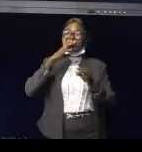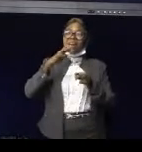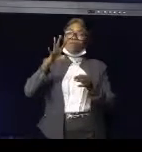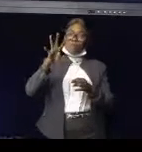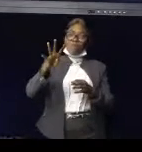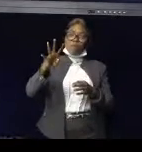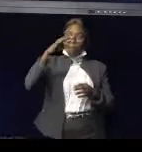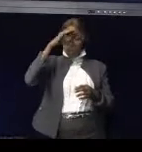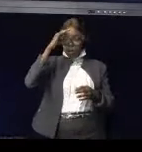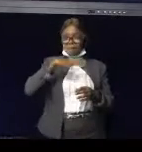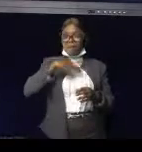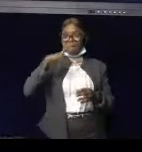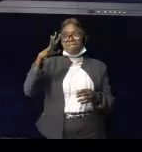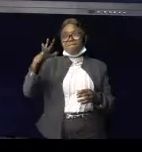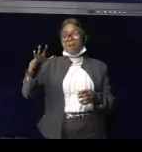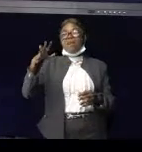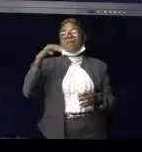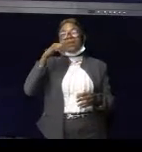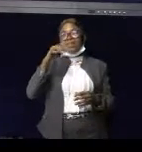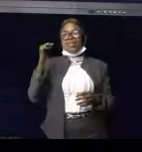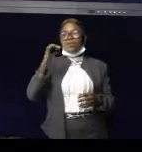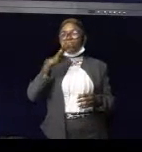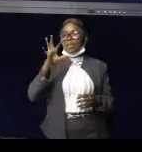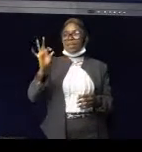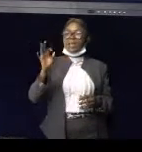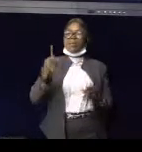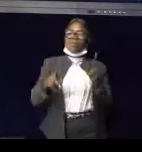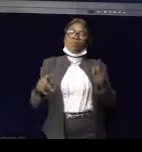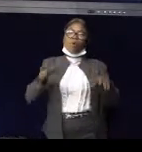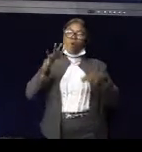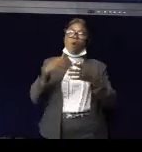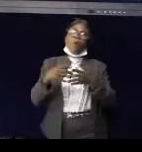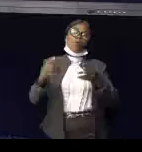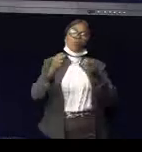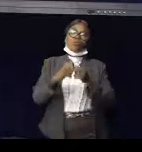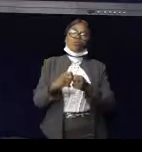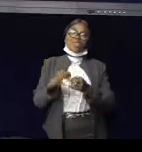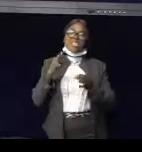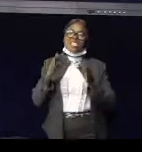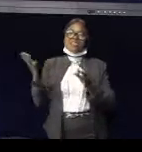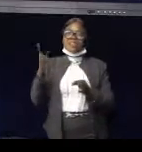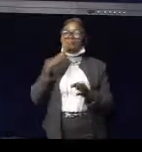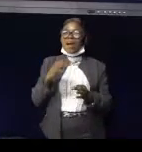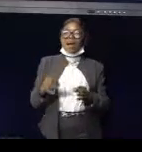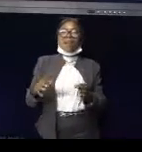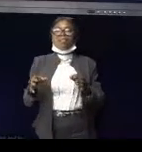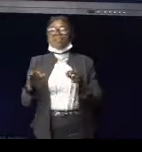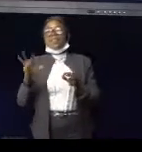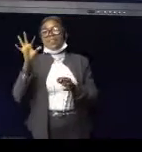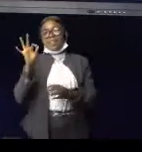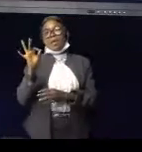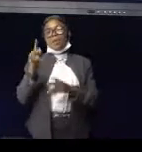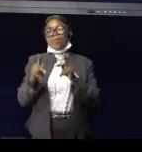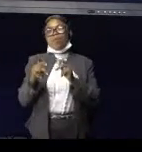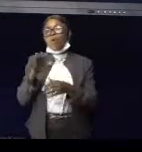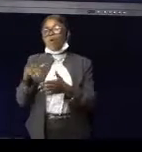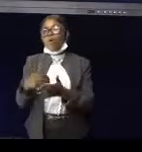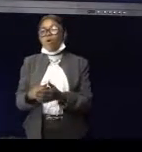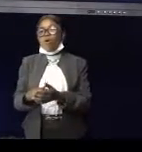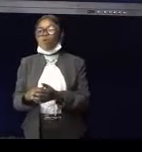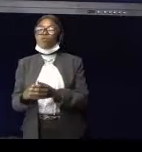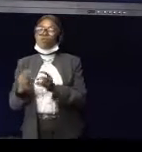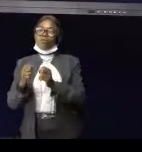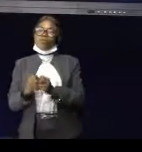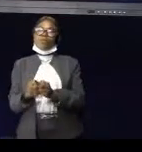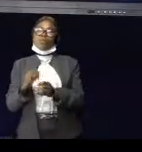4 boys and 5 girls, there will be 9 people altogether. Okay? So if there are 9 people altogether, there will be 5